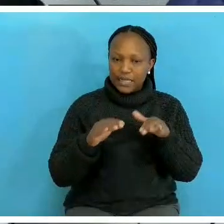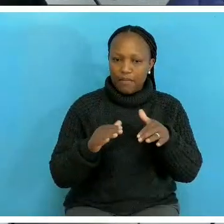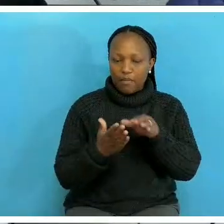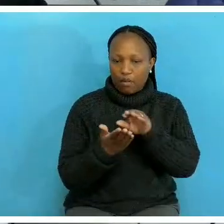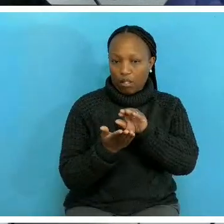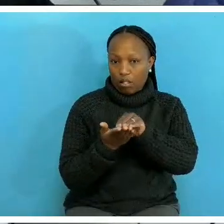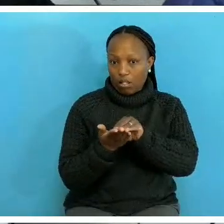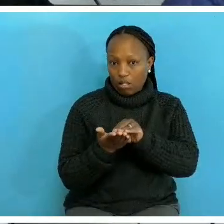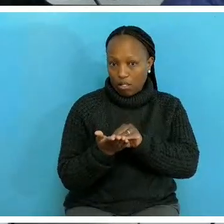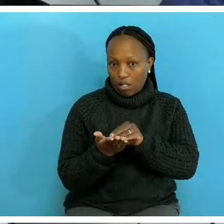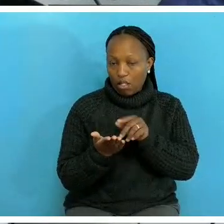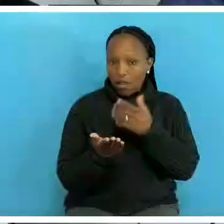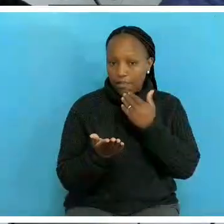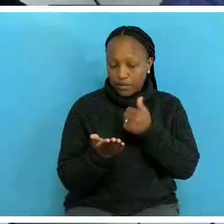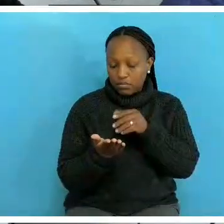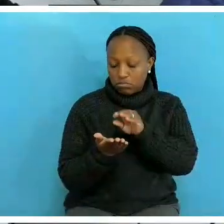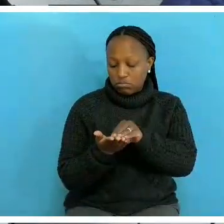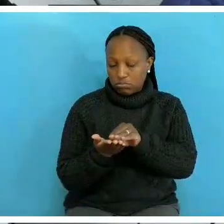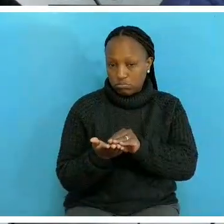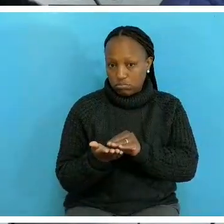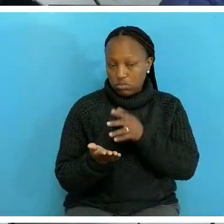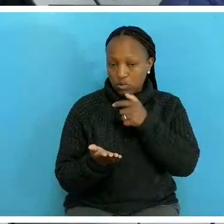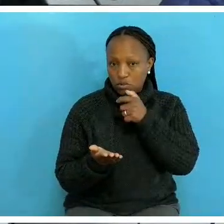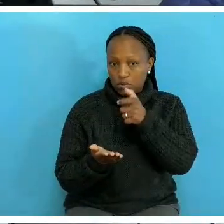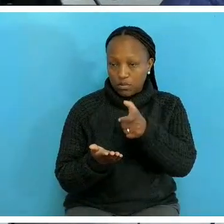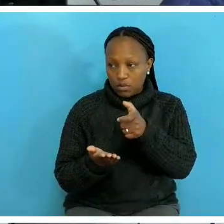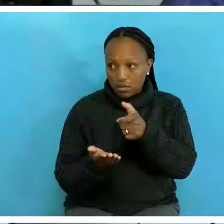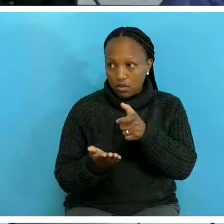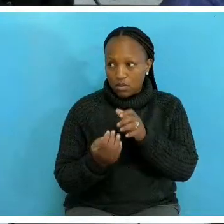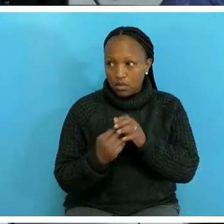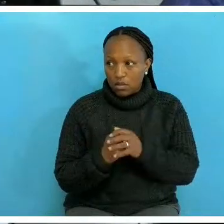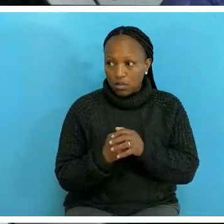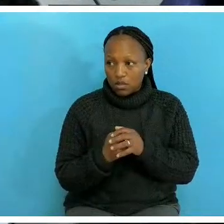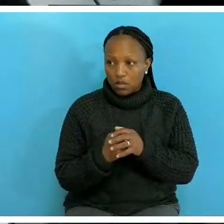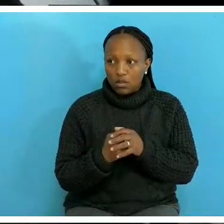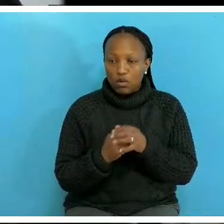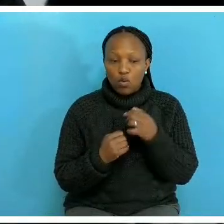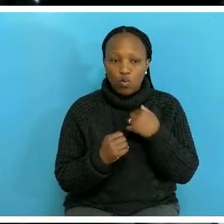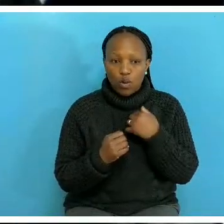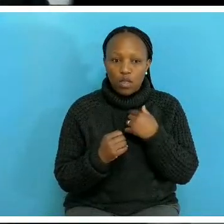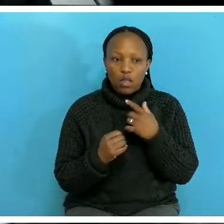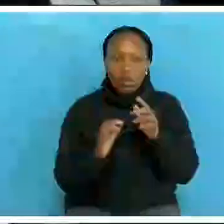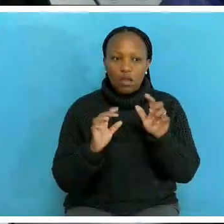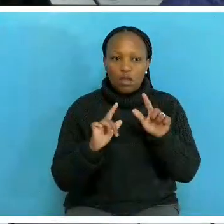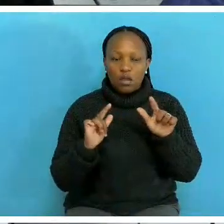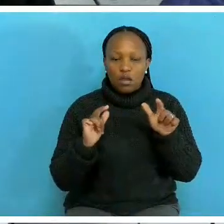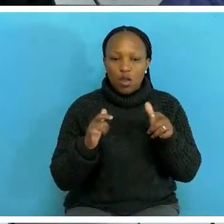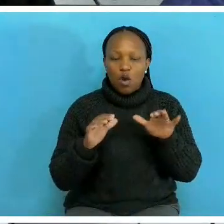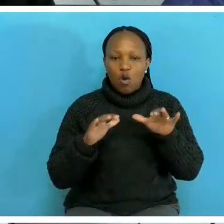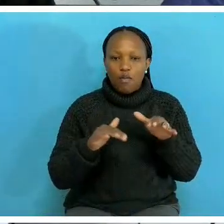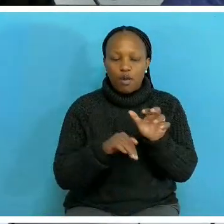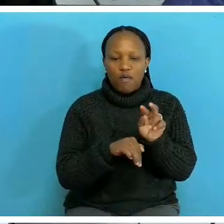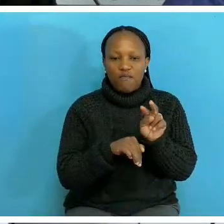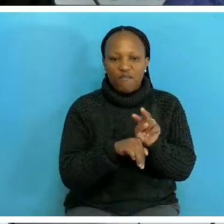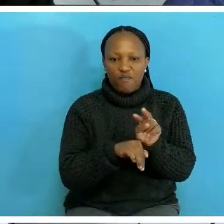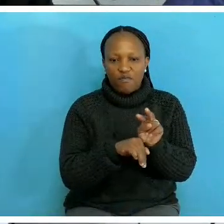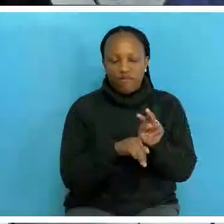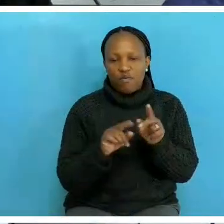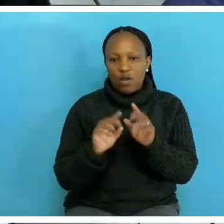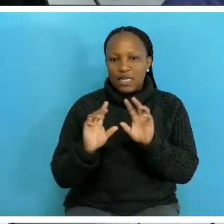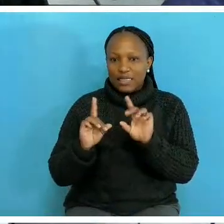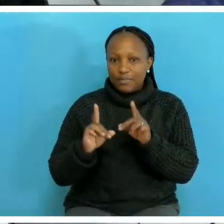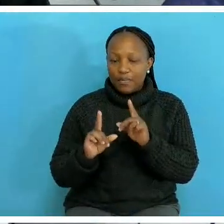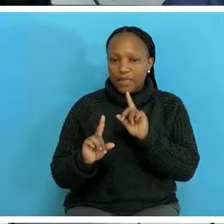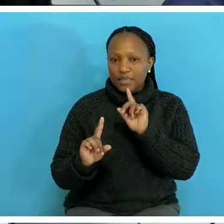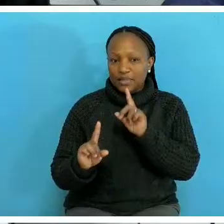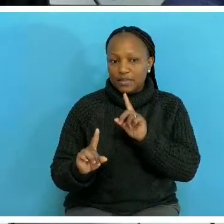note. We are not answering the questions. We do the oversight as a committee. The department must do that. So please take